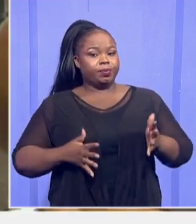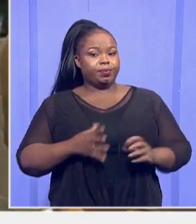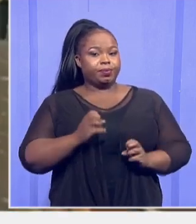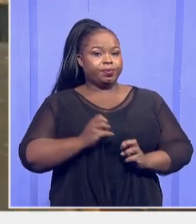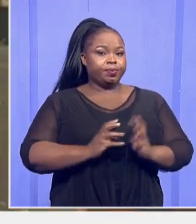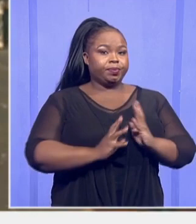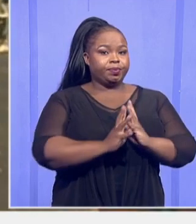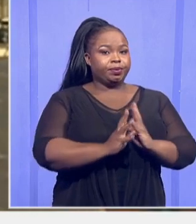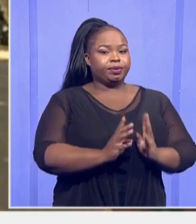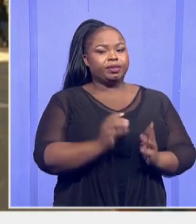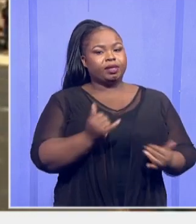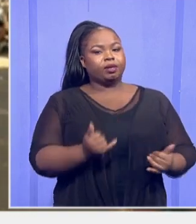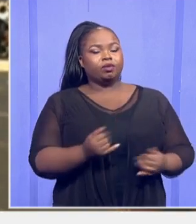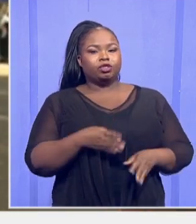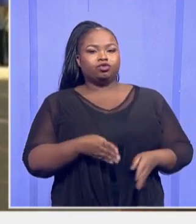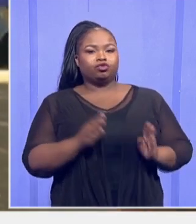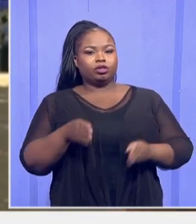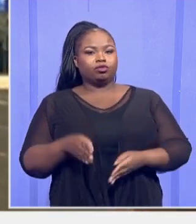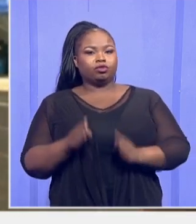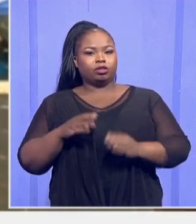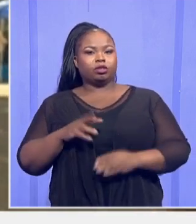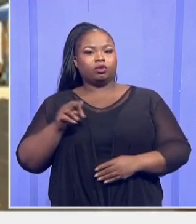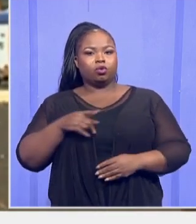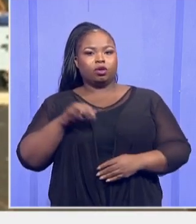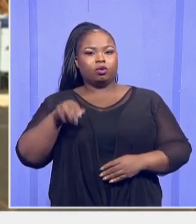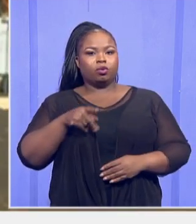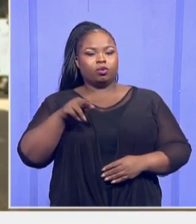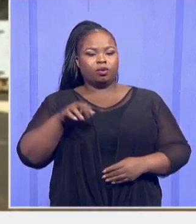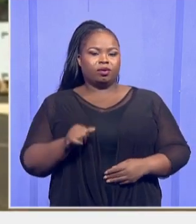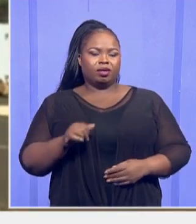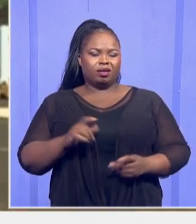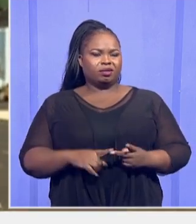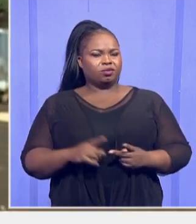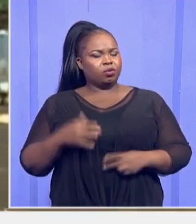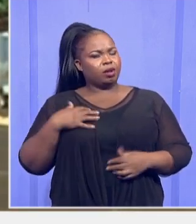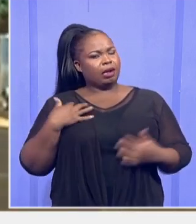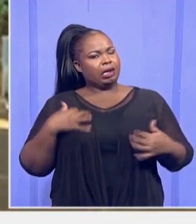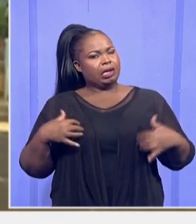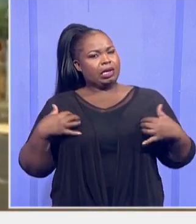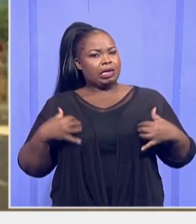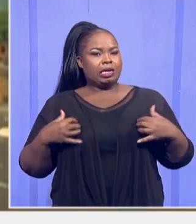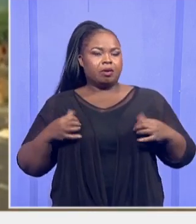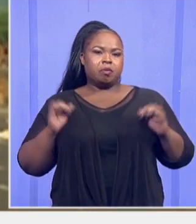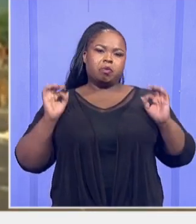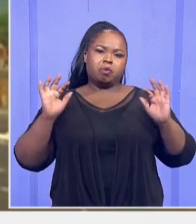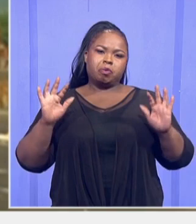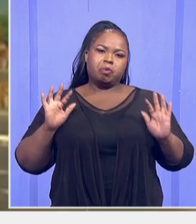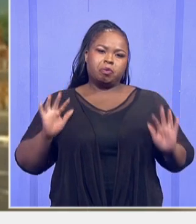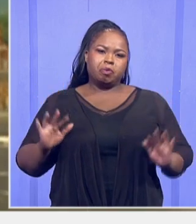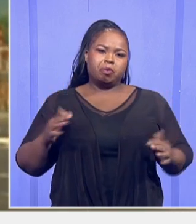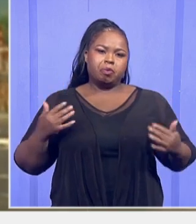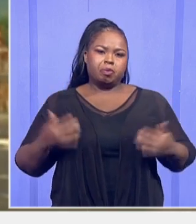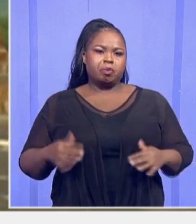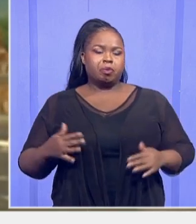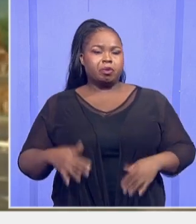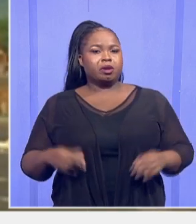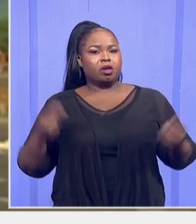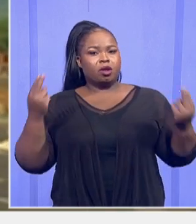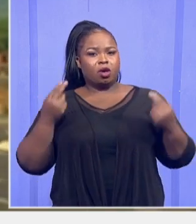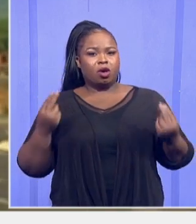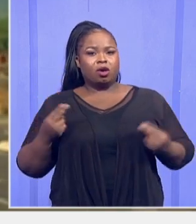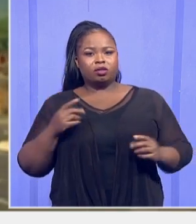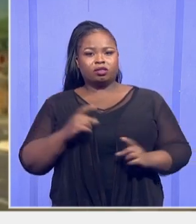on. The streets of Nkowankowa are just so crazy, with wonderful display of art and